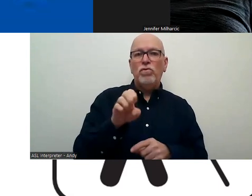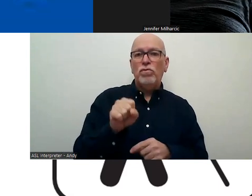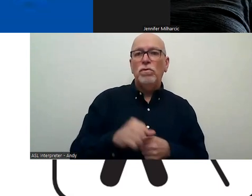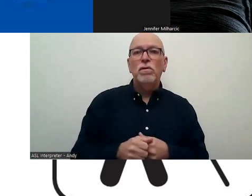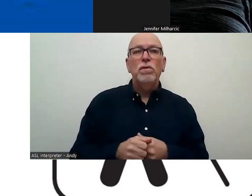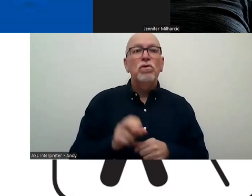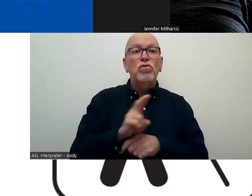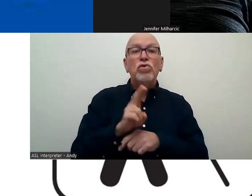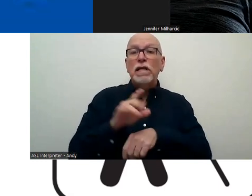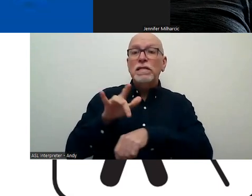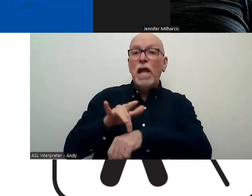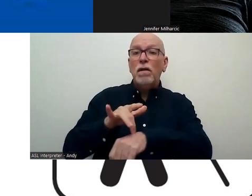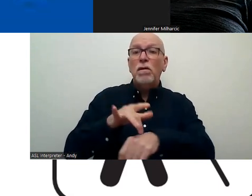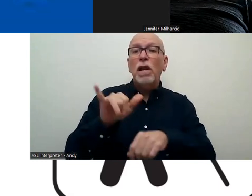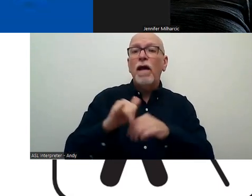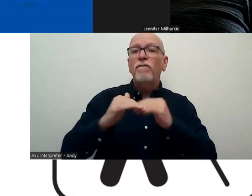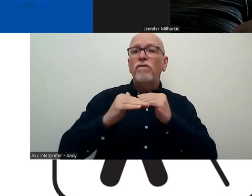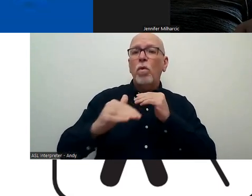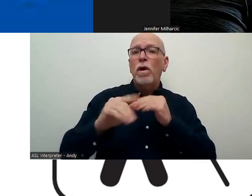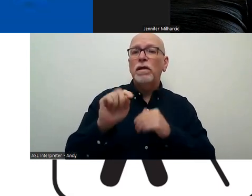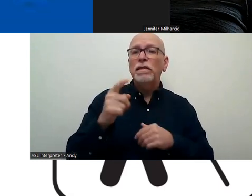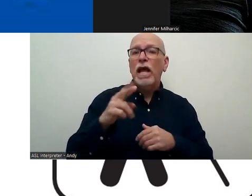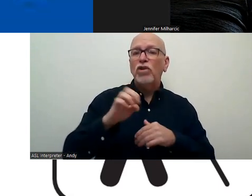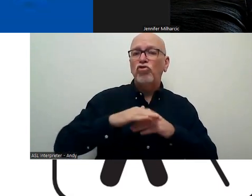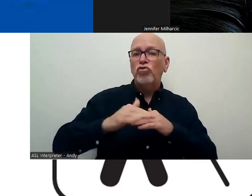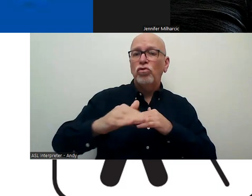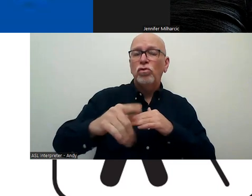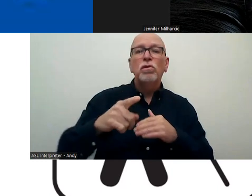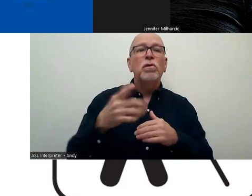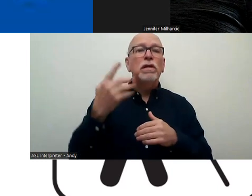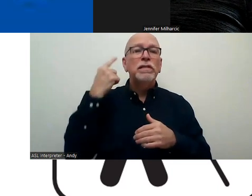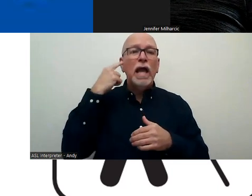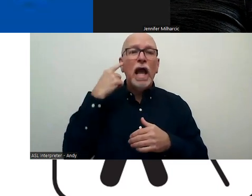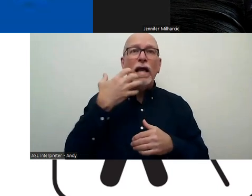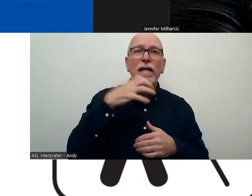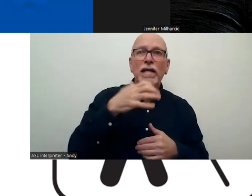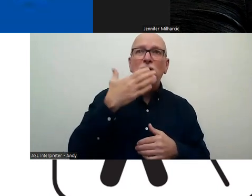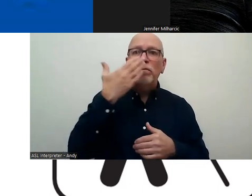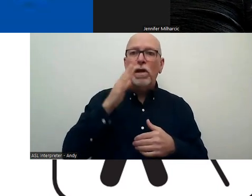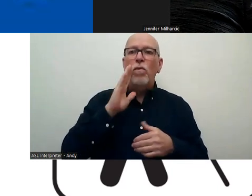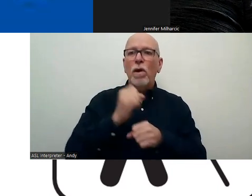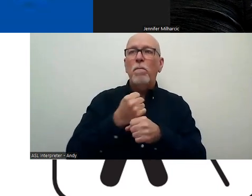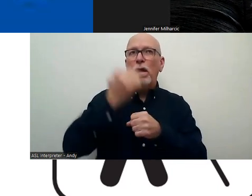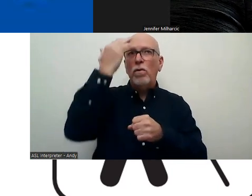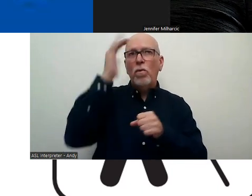tactile cues such as floor texture sound heat and smell provide landmarks